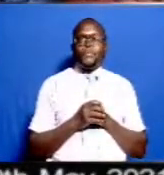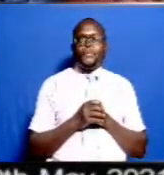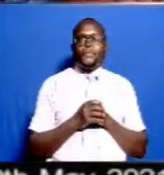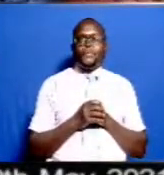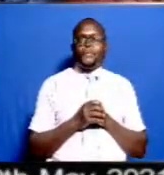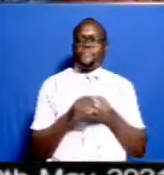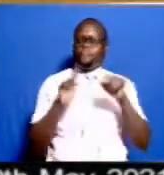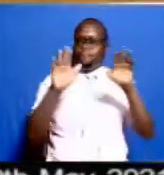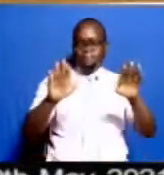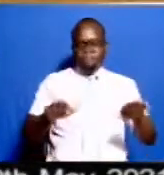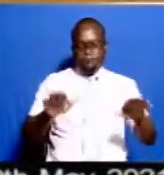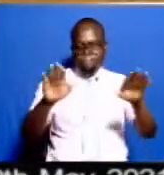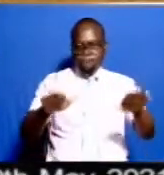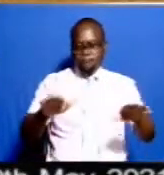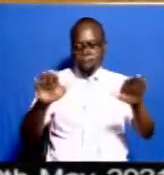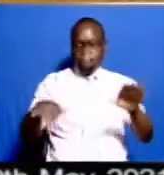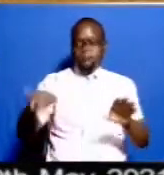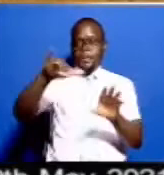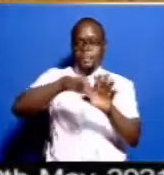Order, members.